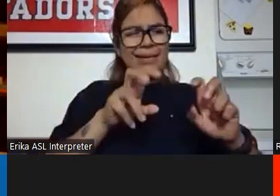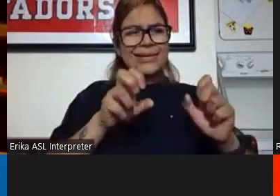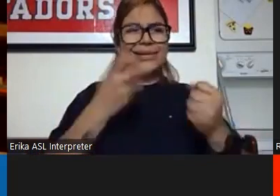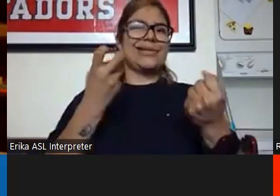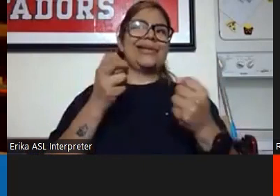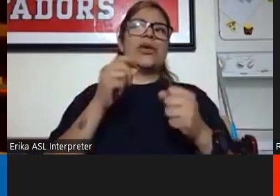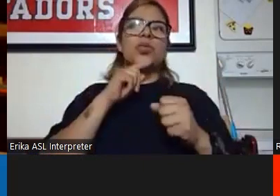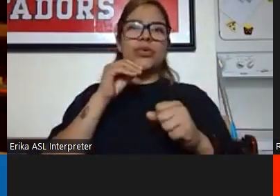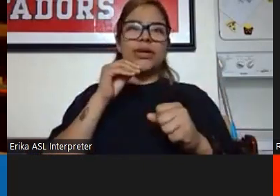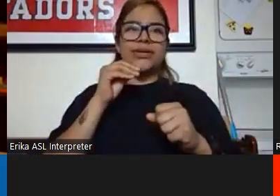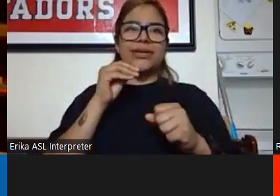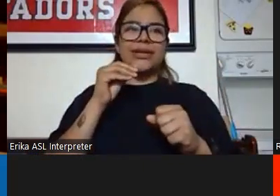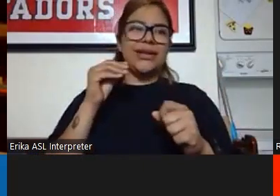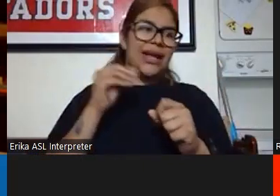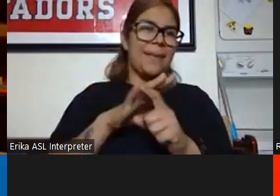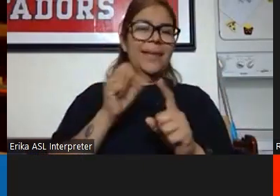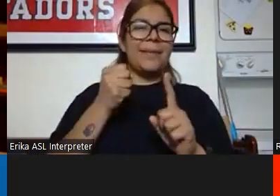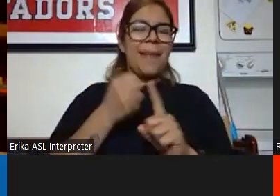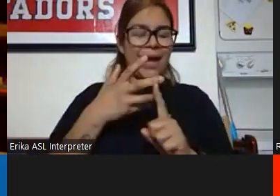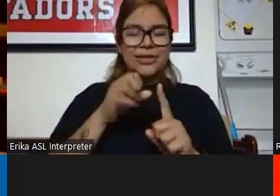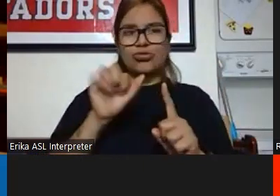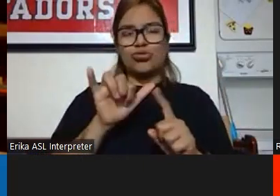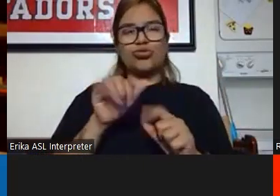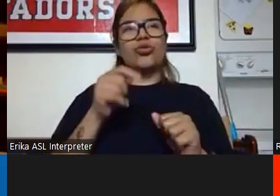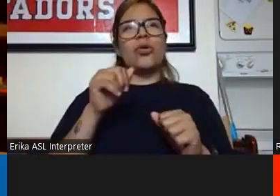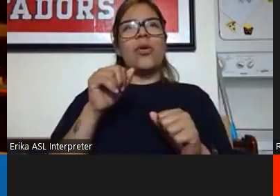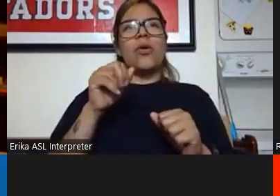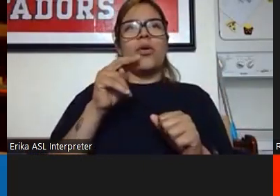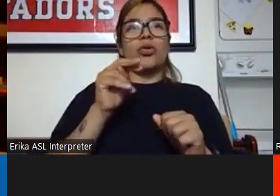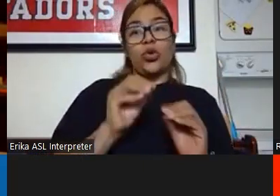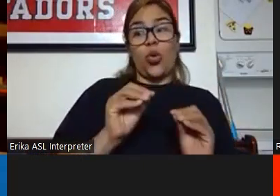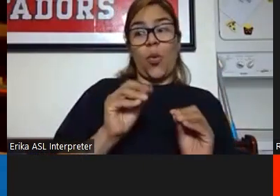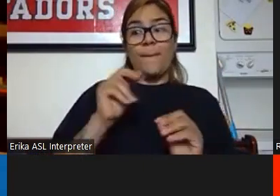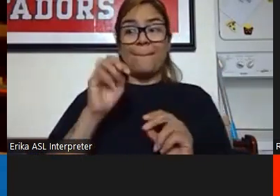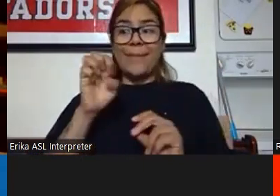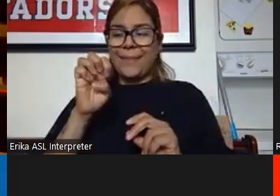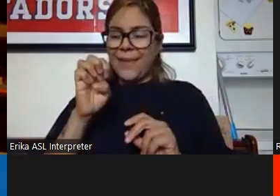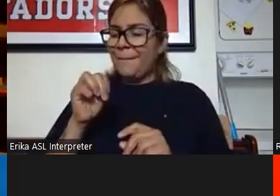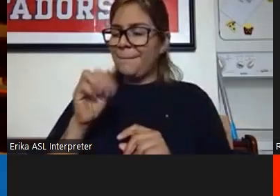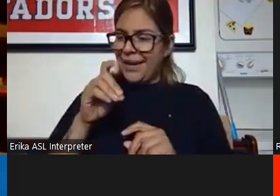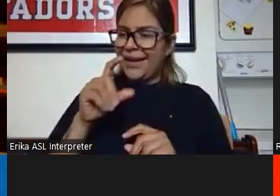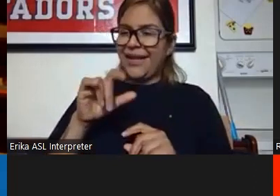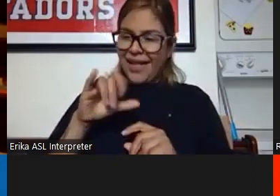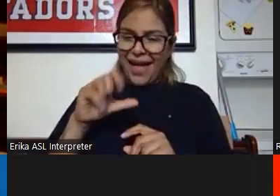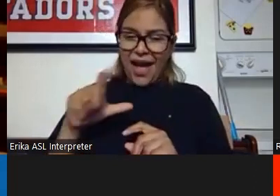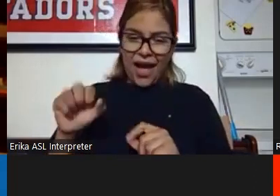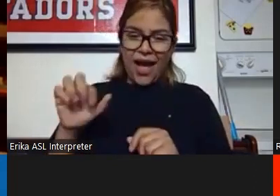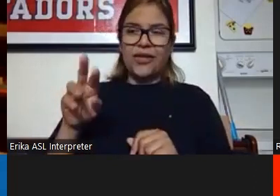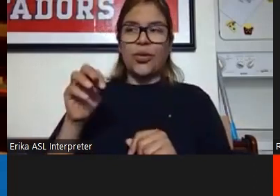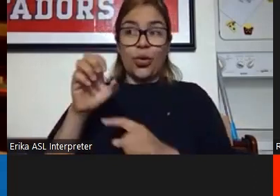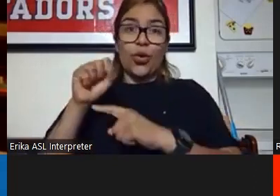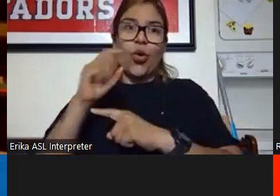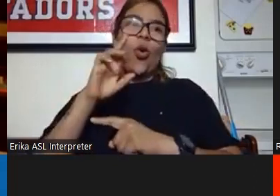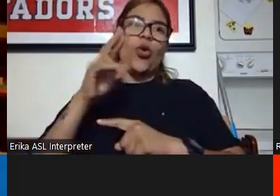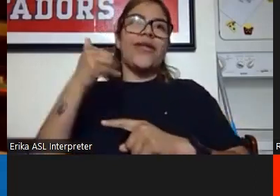addressing. So there's the Medi-Cal and non-Medi-Cal. It's for older, it's 18 years, people 18 years and older, and that was